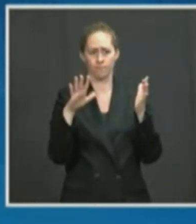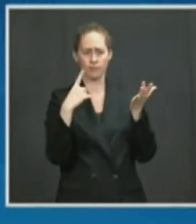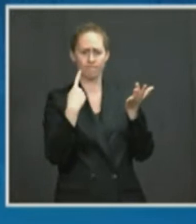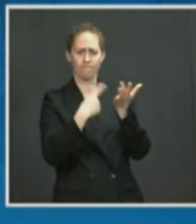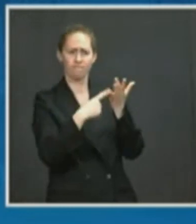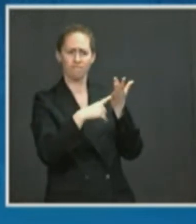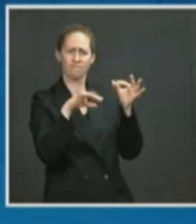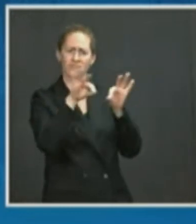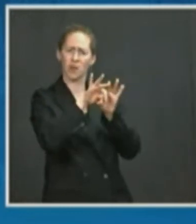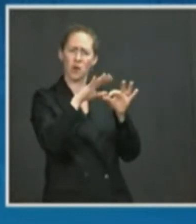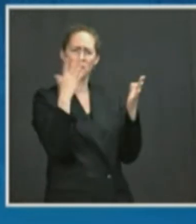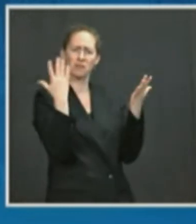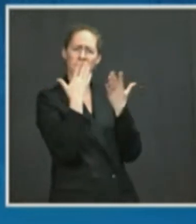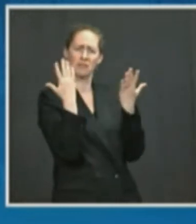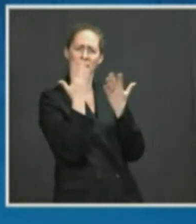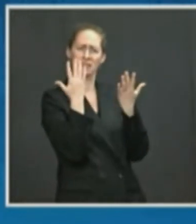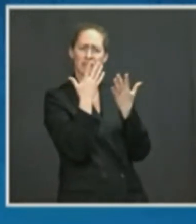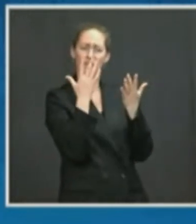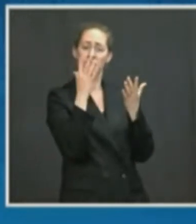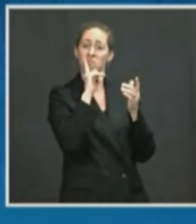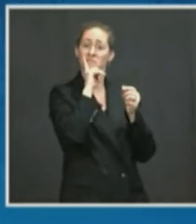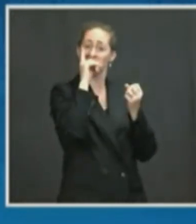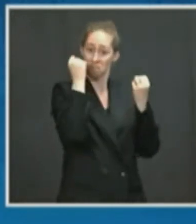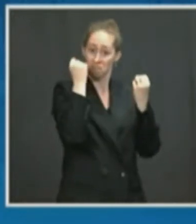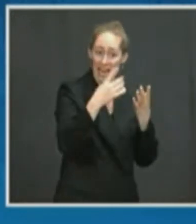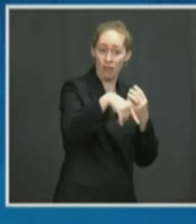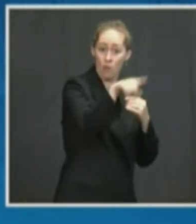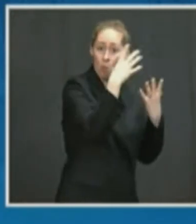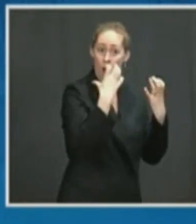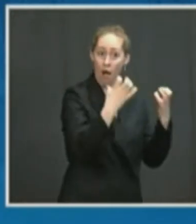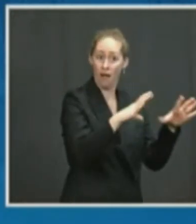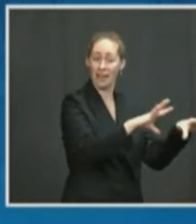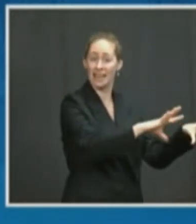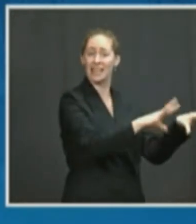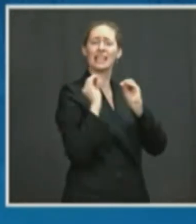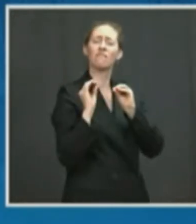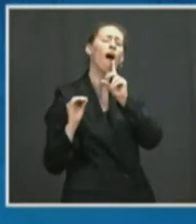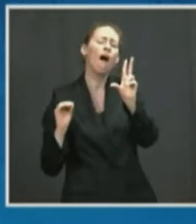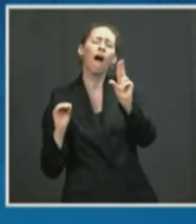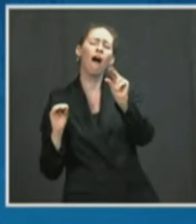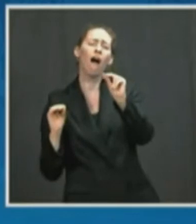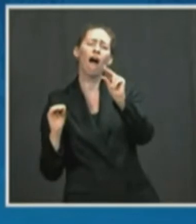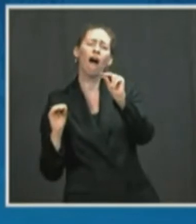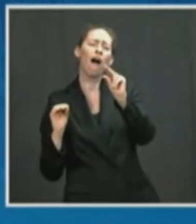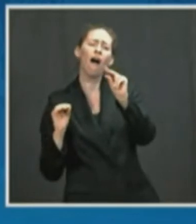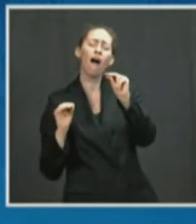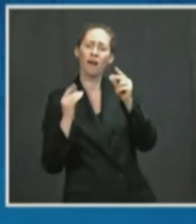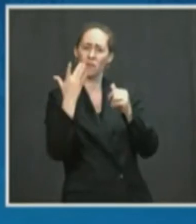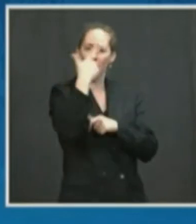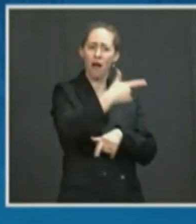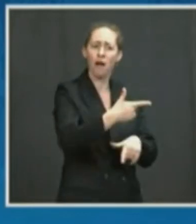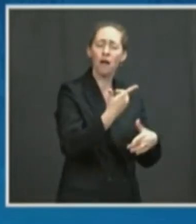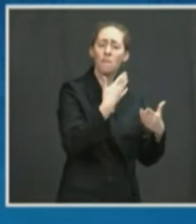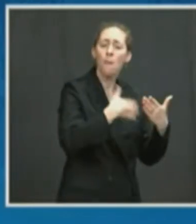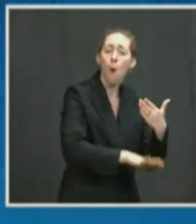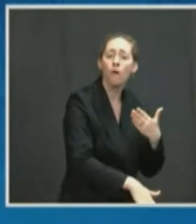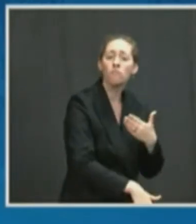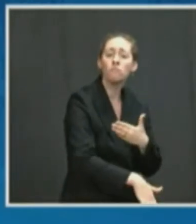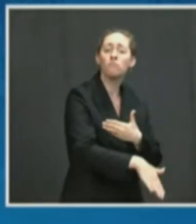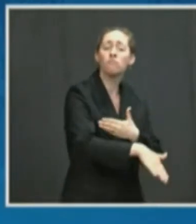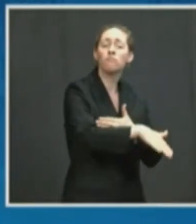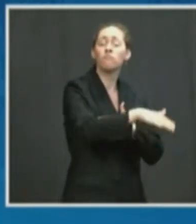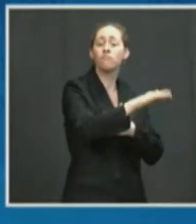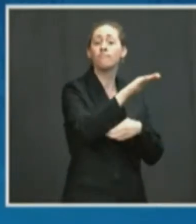home. They don't want to leave the place where they grew up, where the language they know